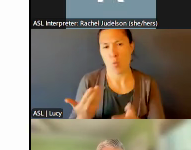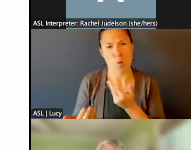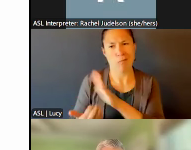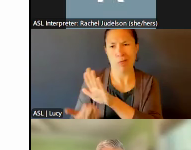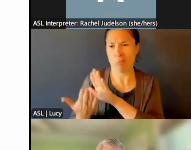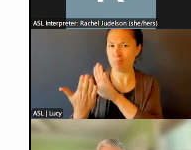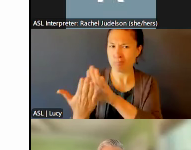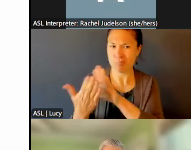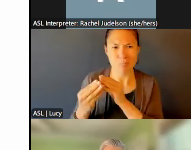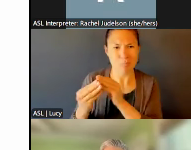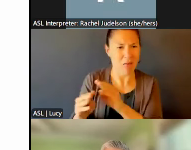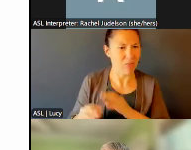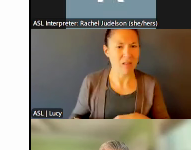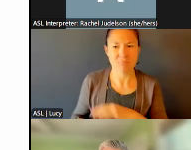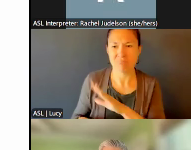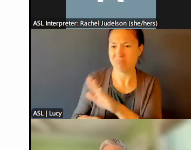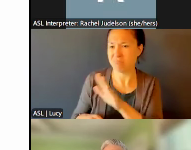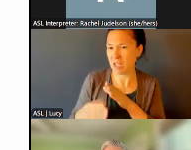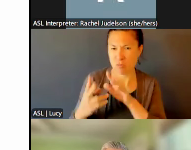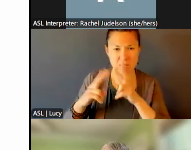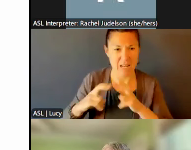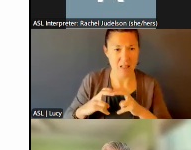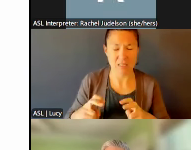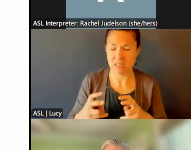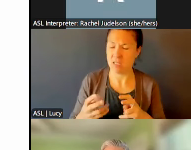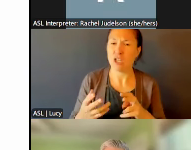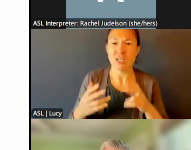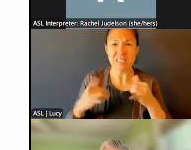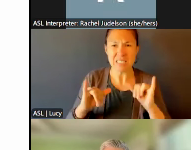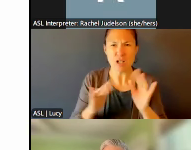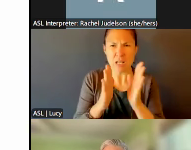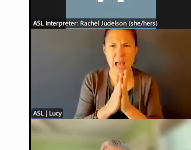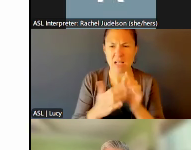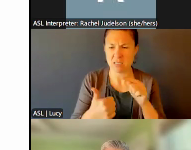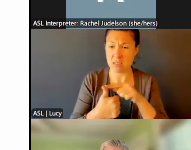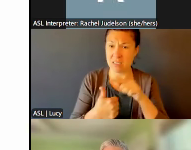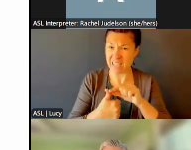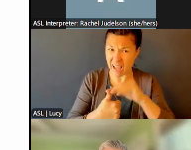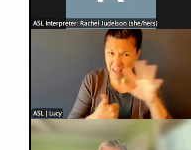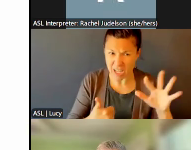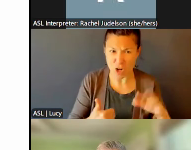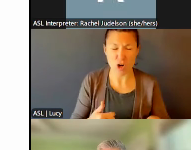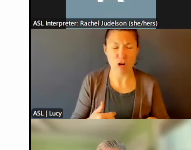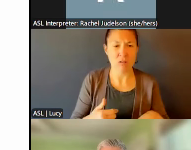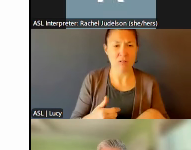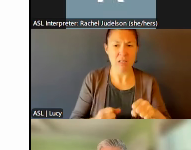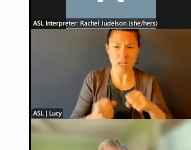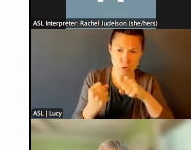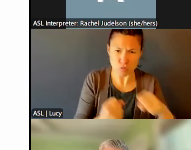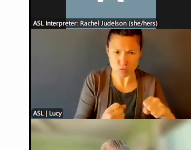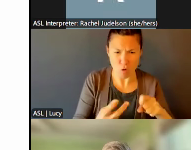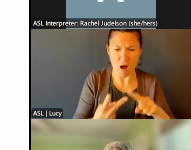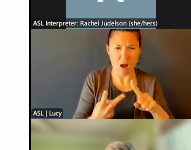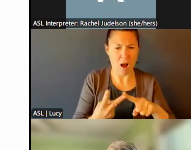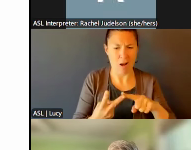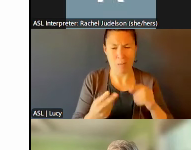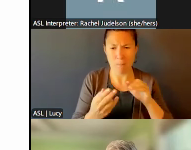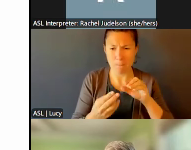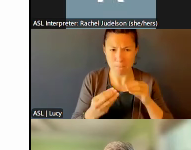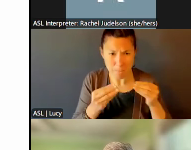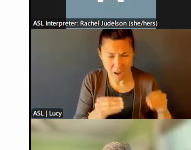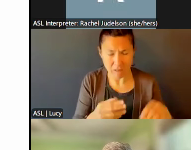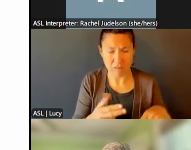the analysis is it clear? Is it a strong methodology? Is it an analysis that you think is appropriate? Those are the kinds of metrics